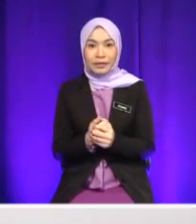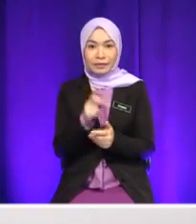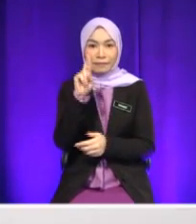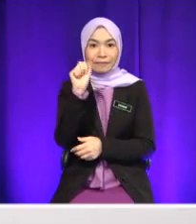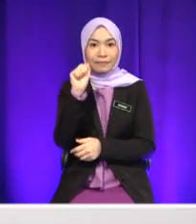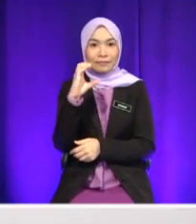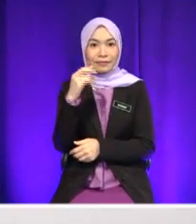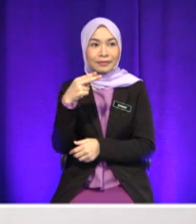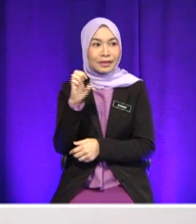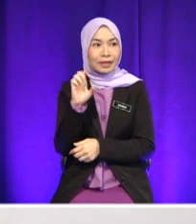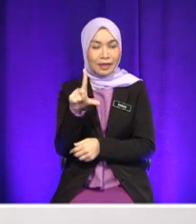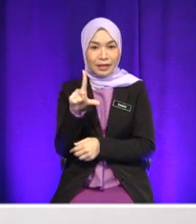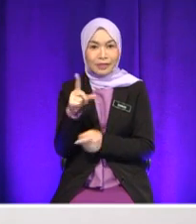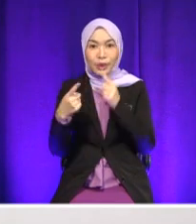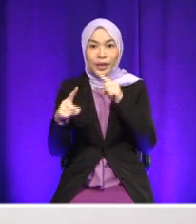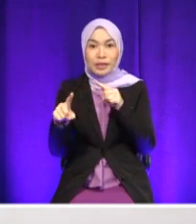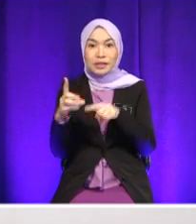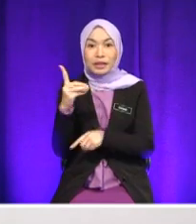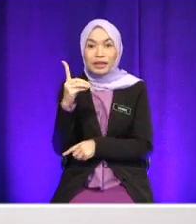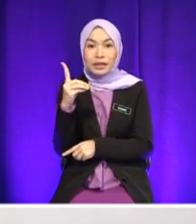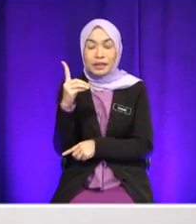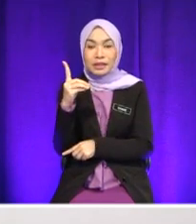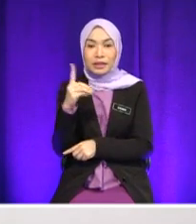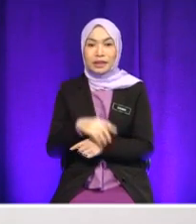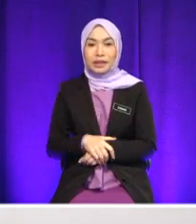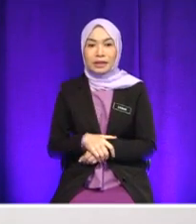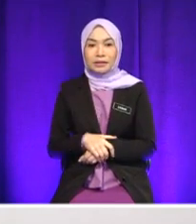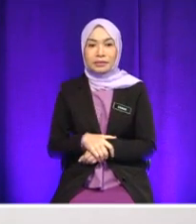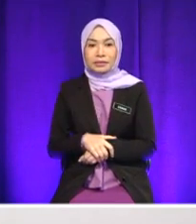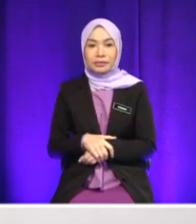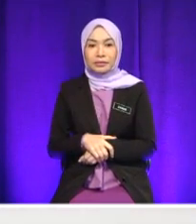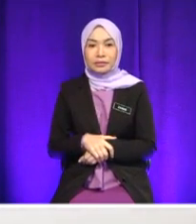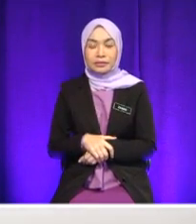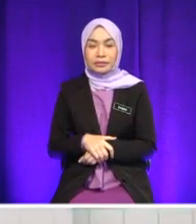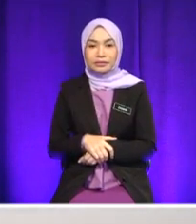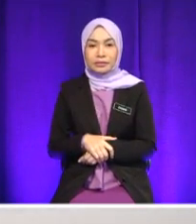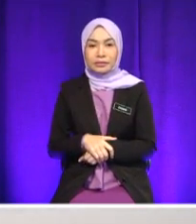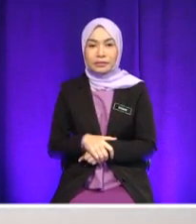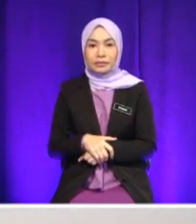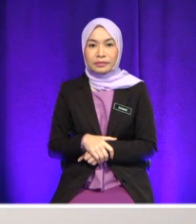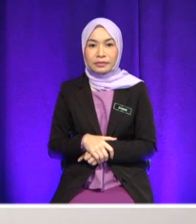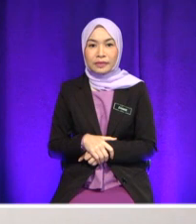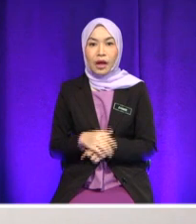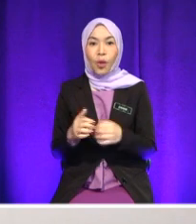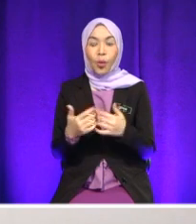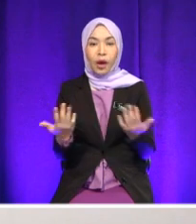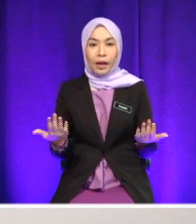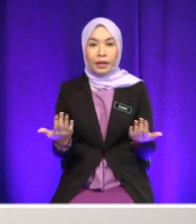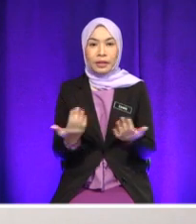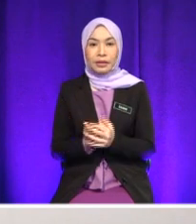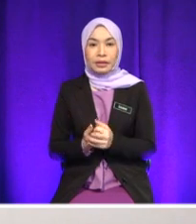I think the answer is D. Disagree completely. Why do you think so? Why is it disagree